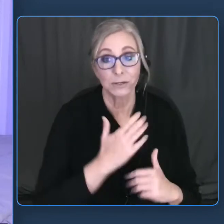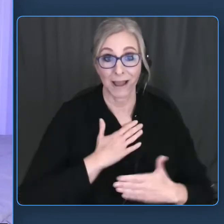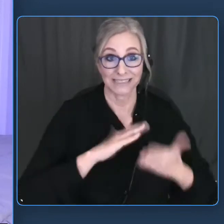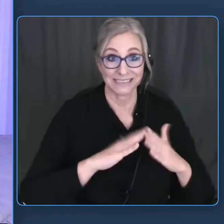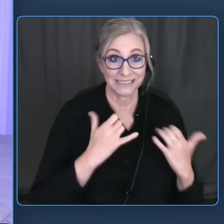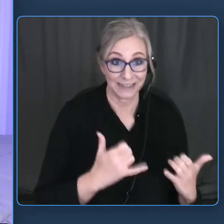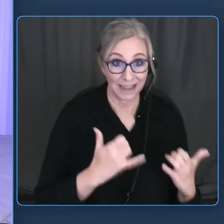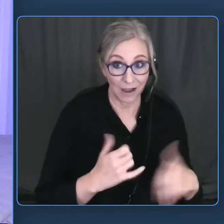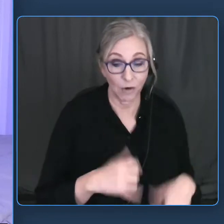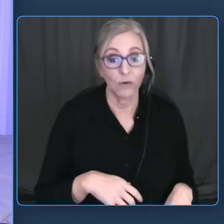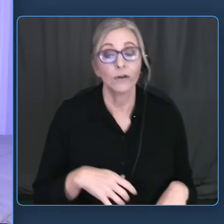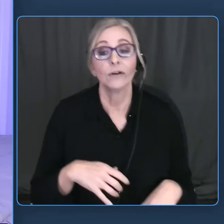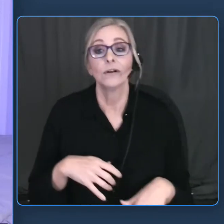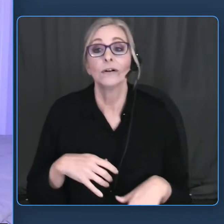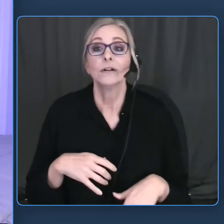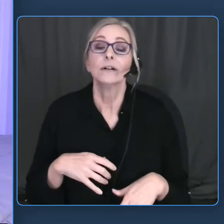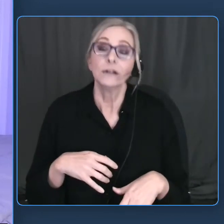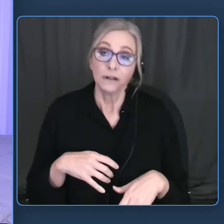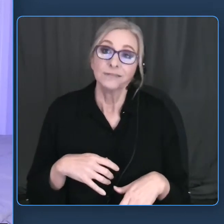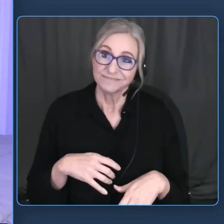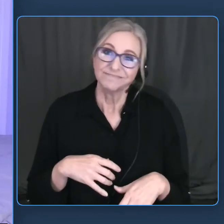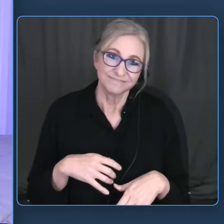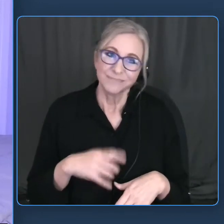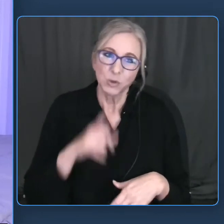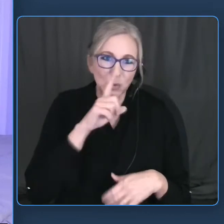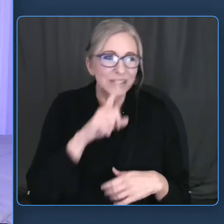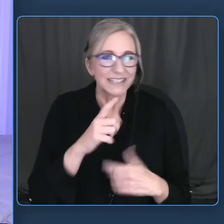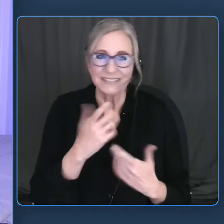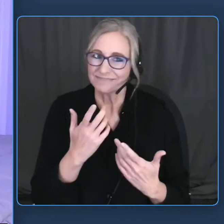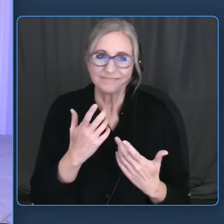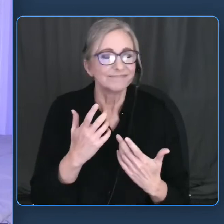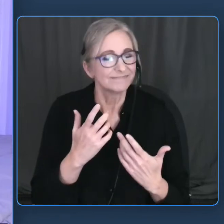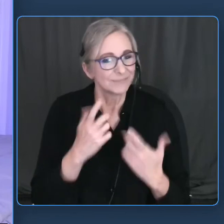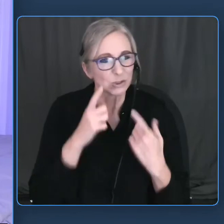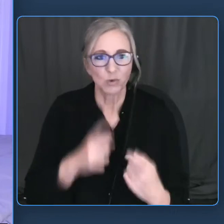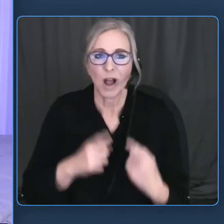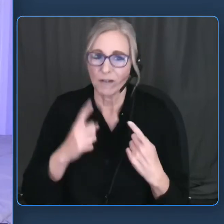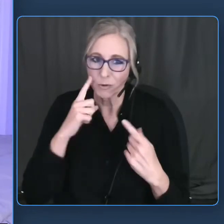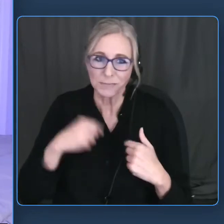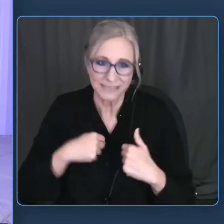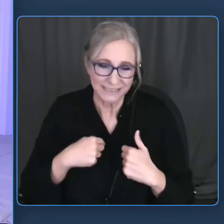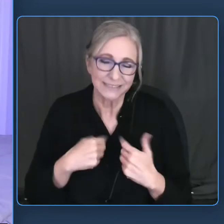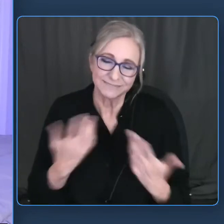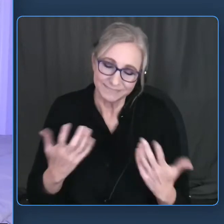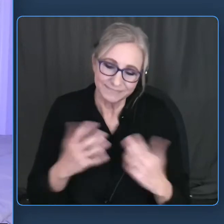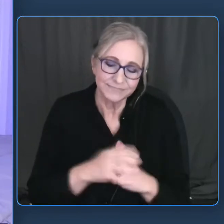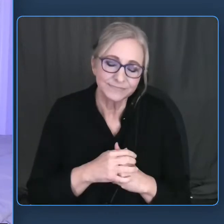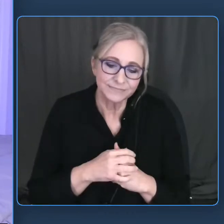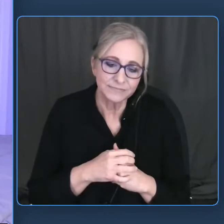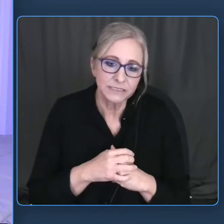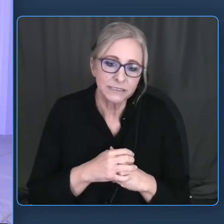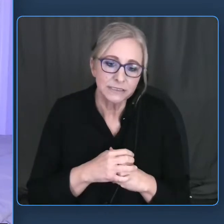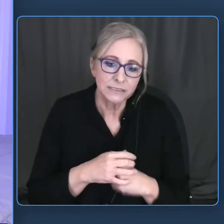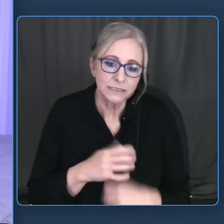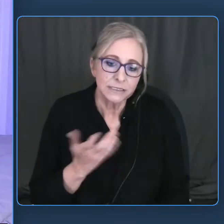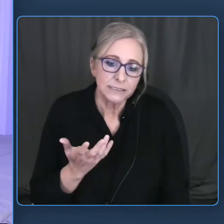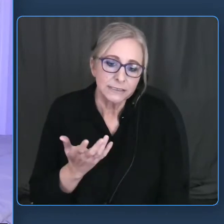city now, that definitely makes, I think, a struggle for me personally. And